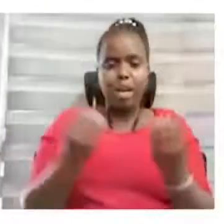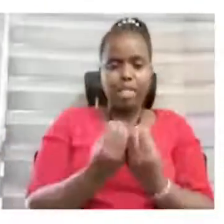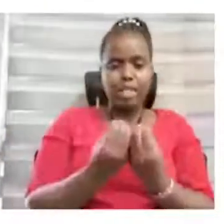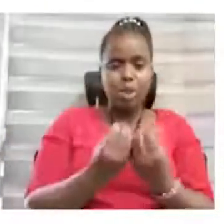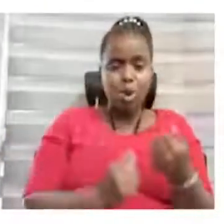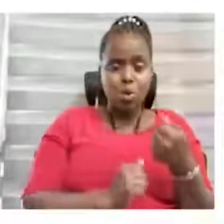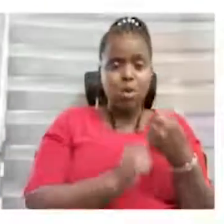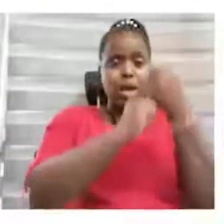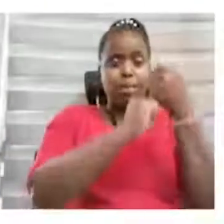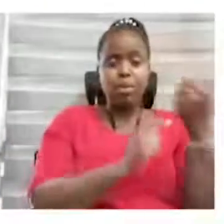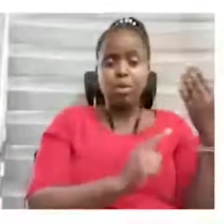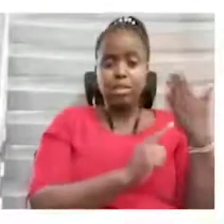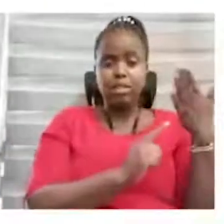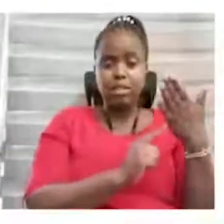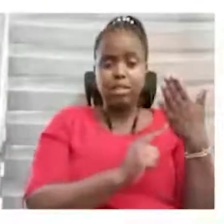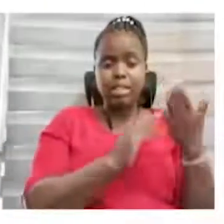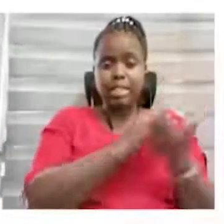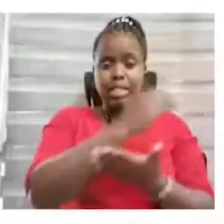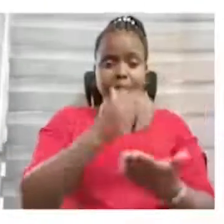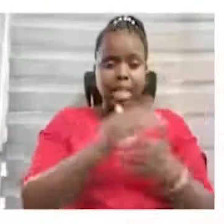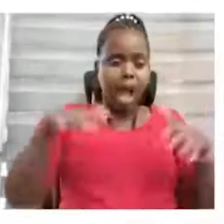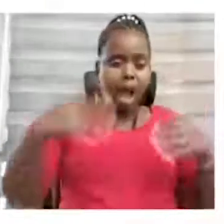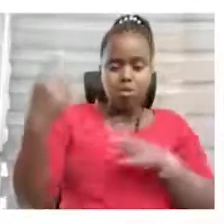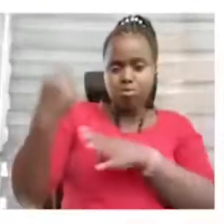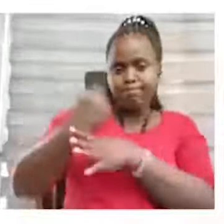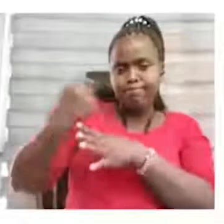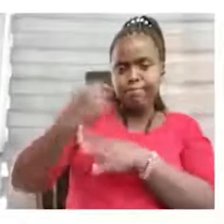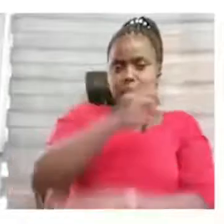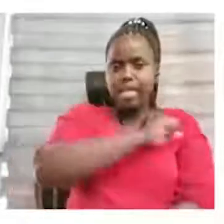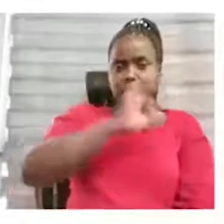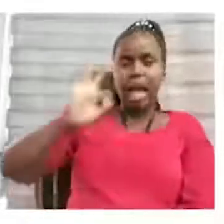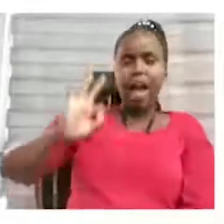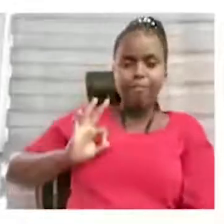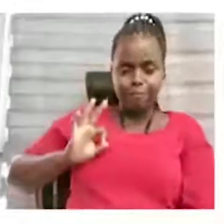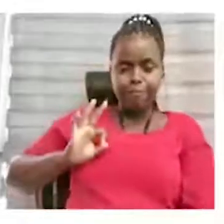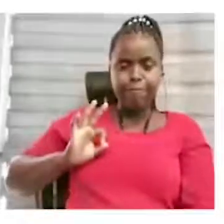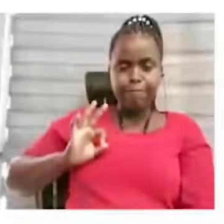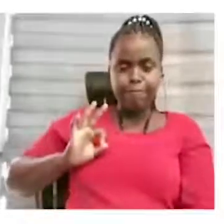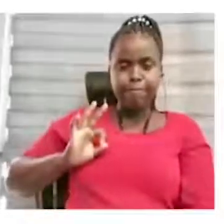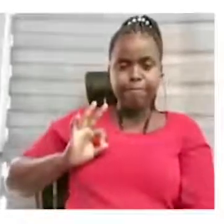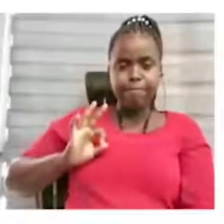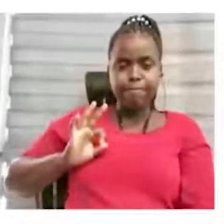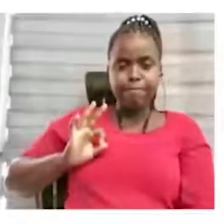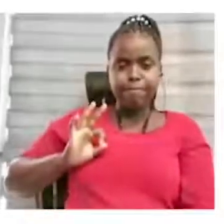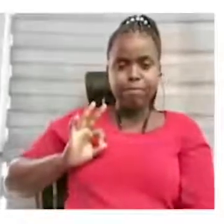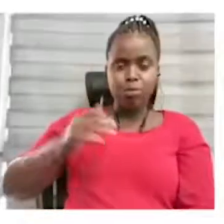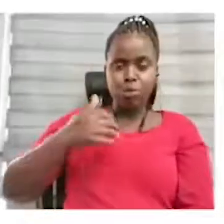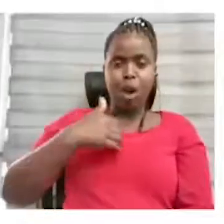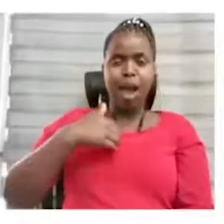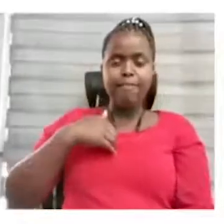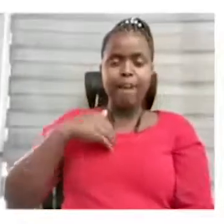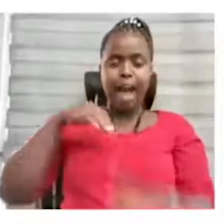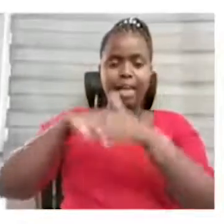training centers by training their staff, their disabled staff, to present accessible and digital